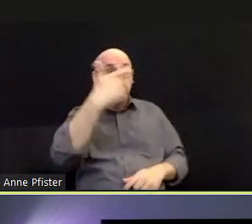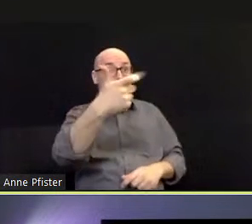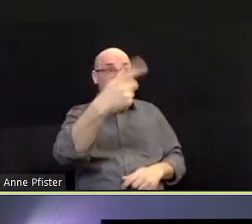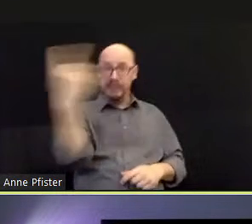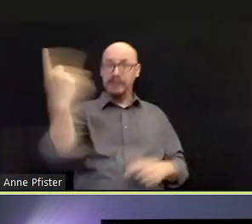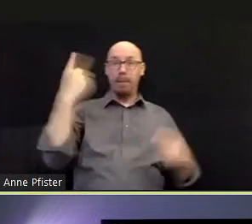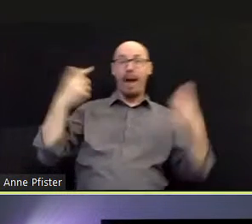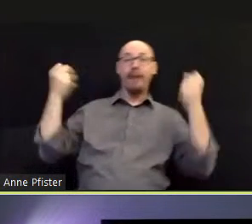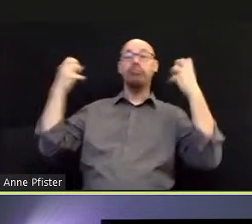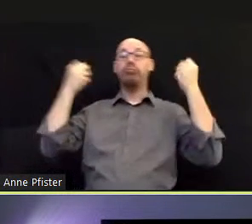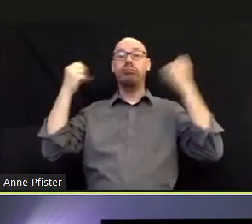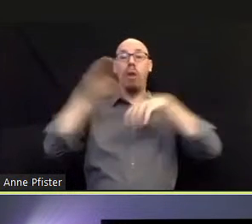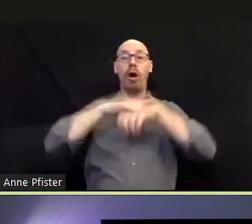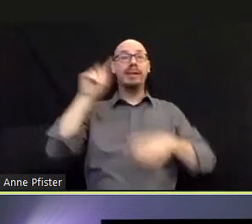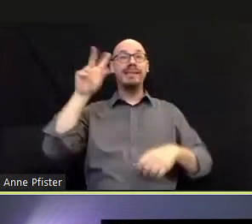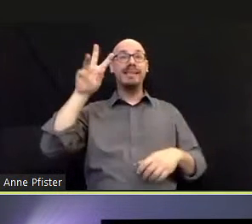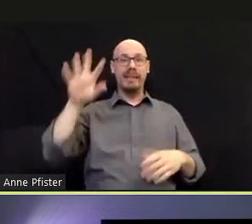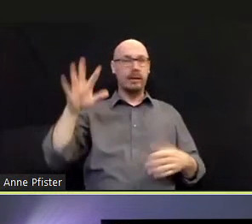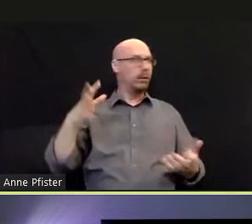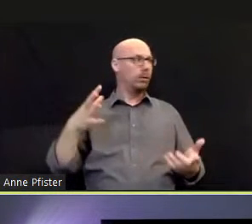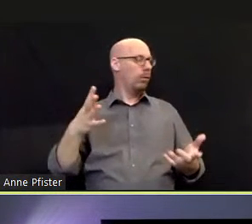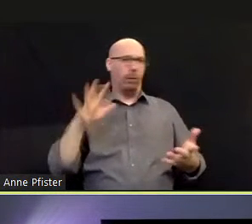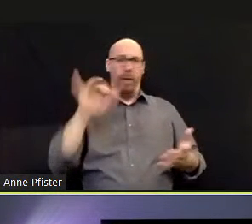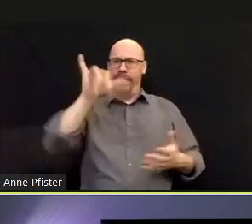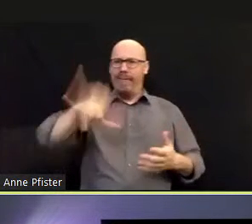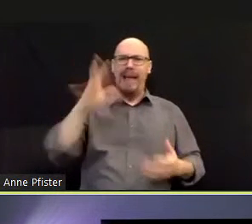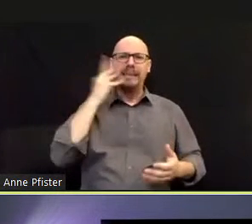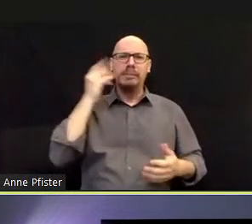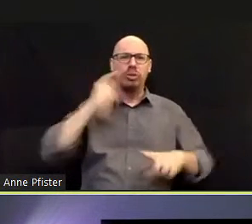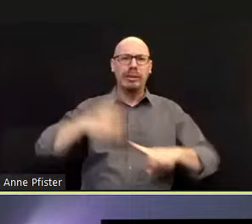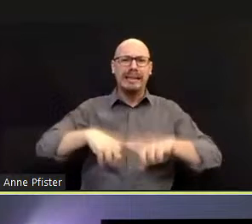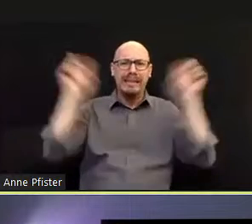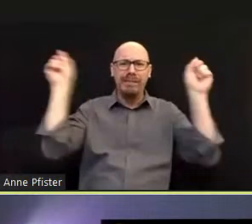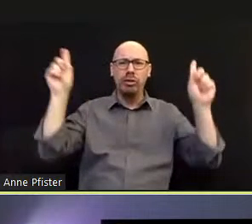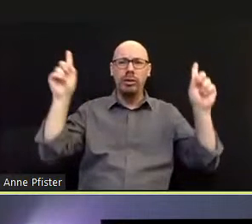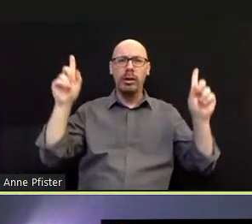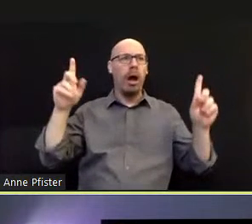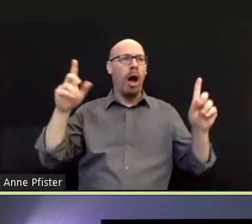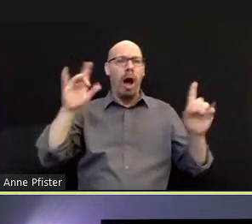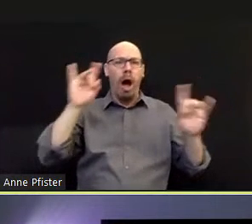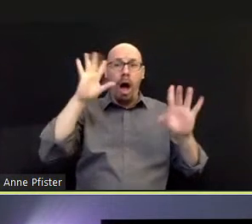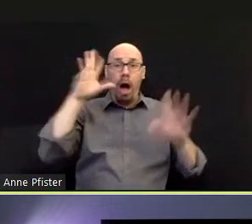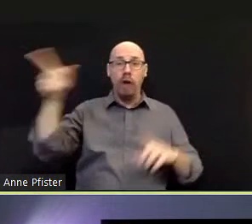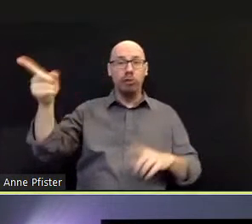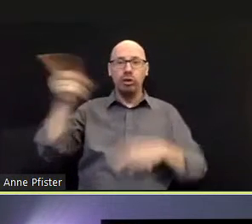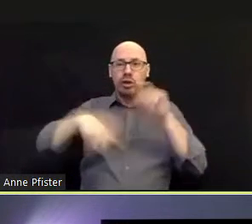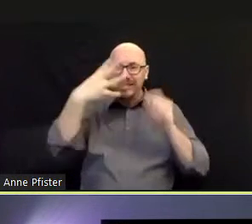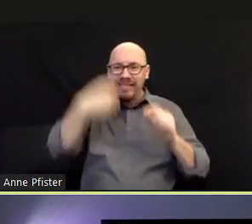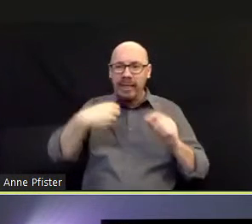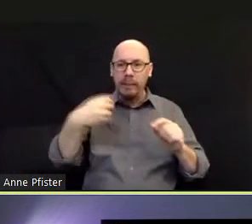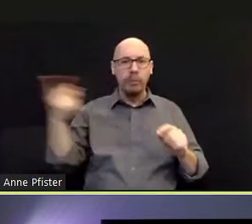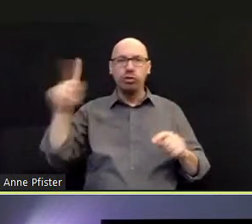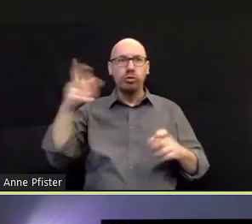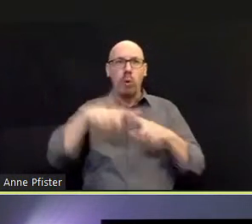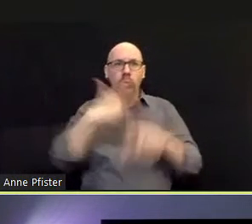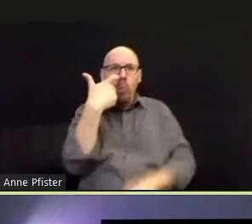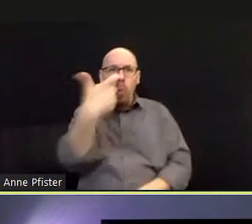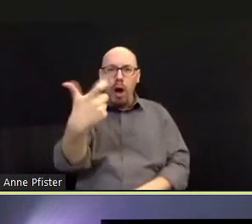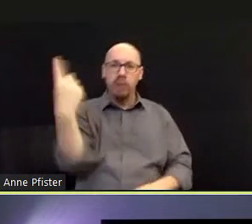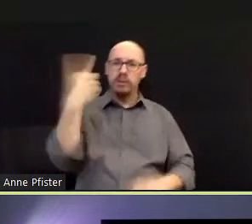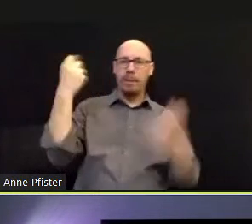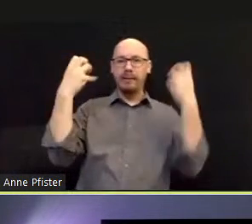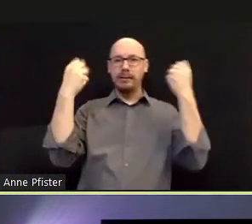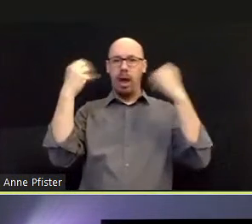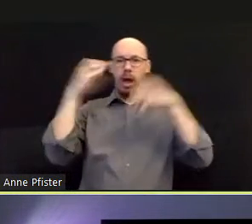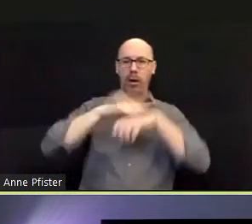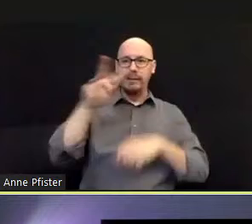signing for her on the television. And that was such a transformative experience of inclusion that she struggled to sleep because she just wanted to stay and watch